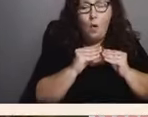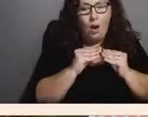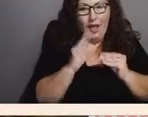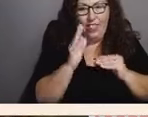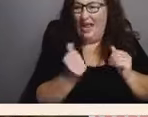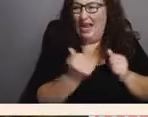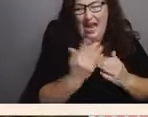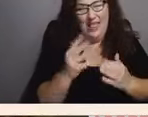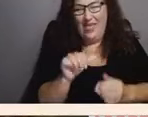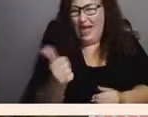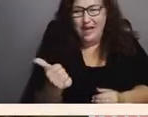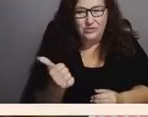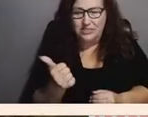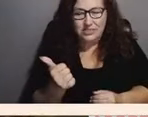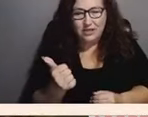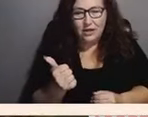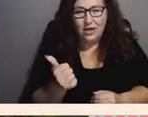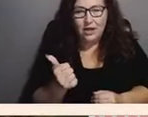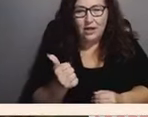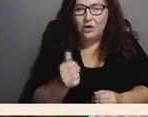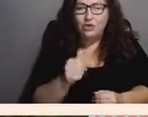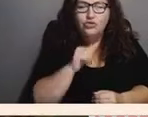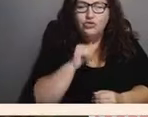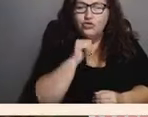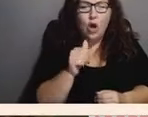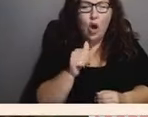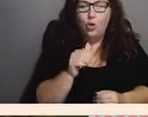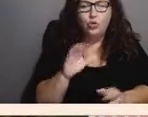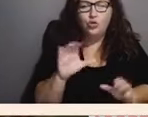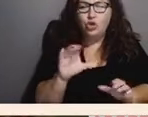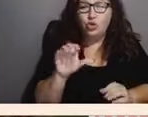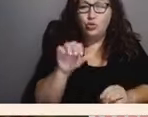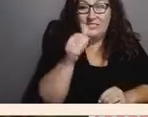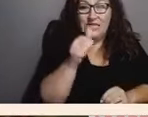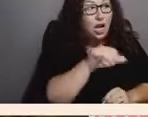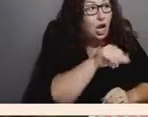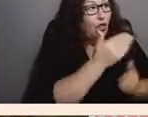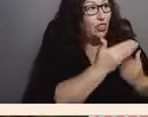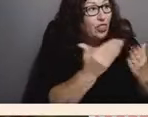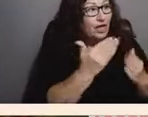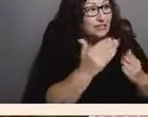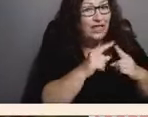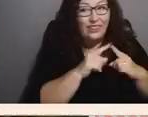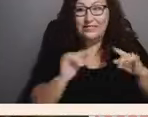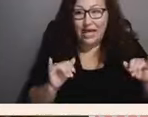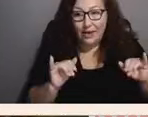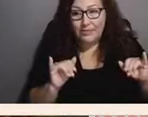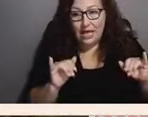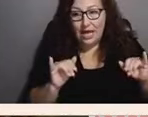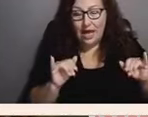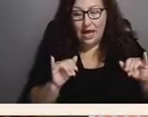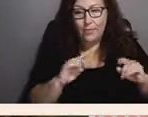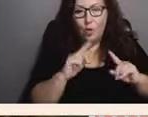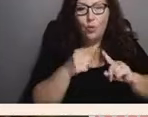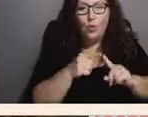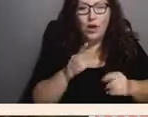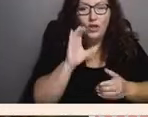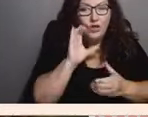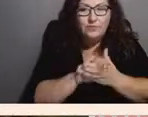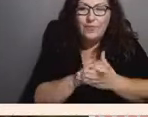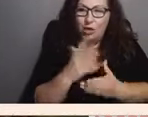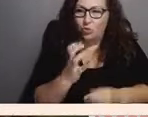else. Don't do 10 other things at one time when your spouse wants to talk to